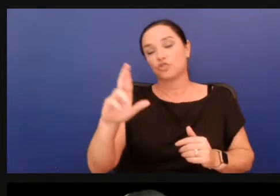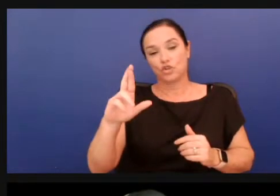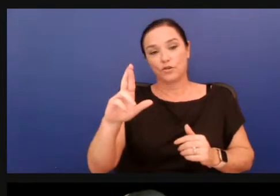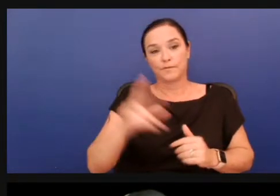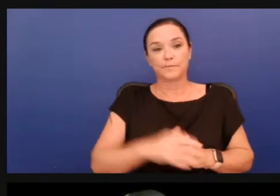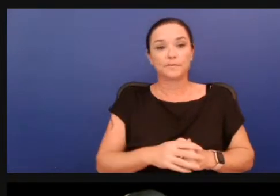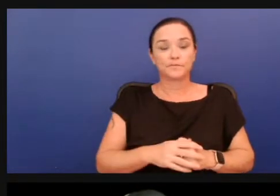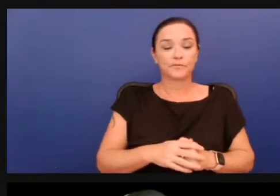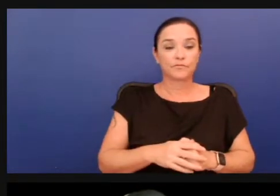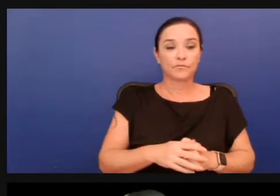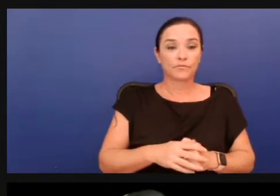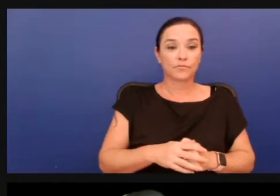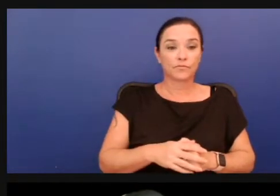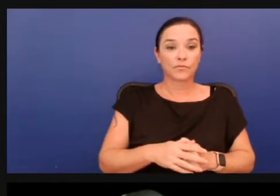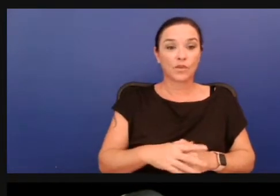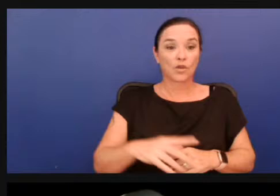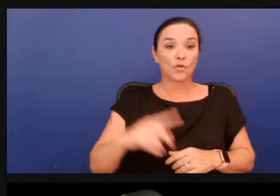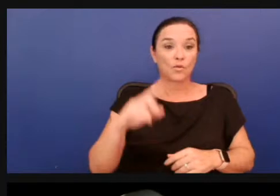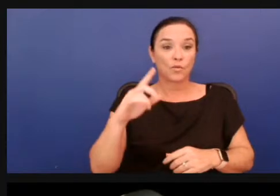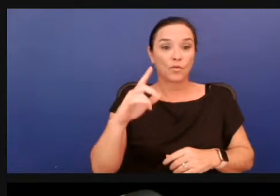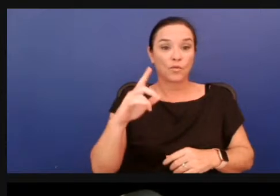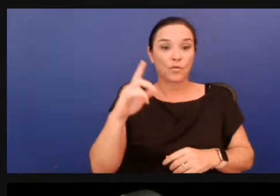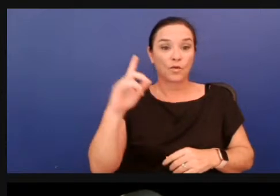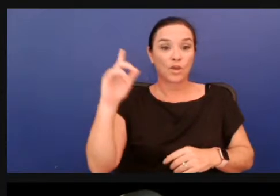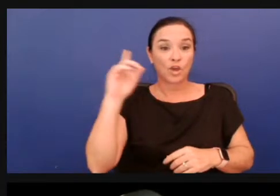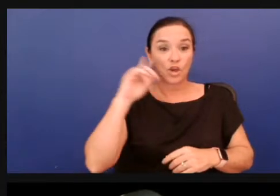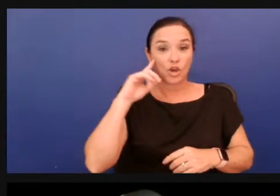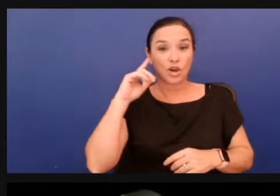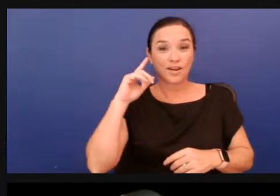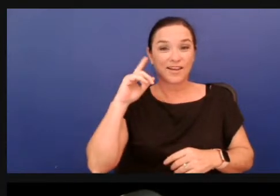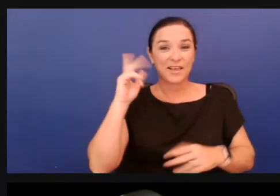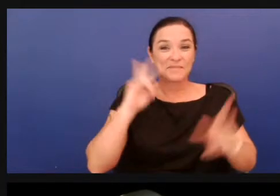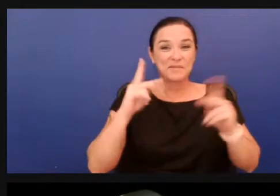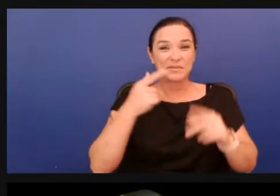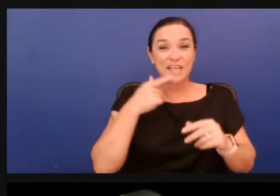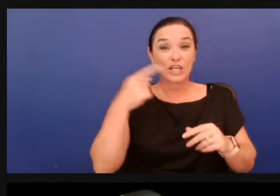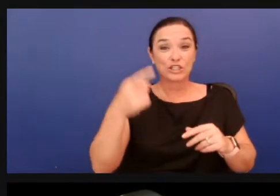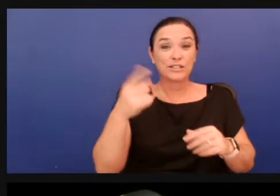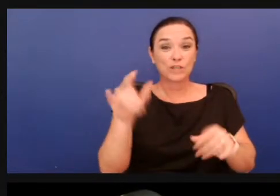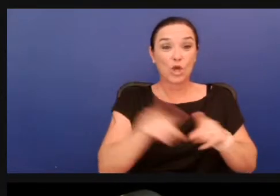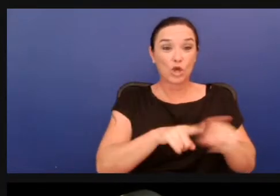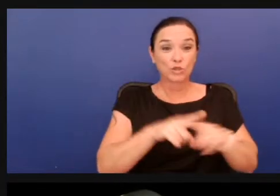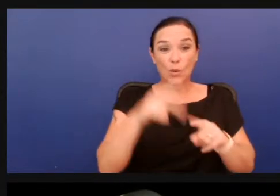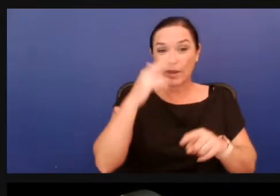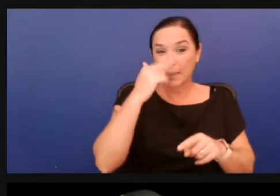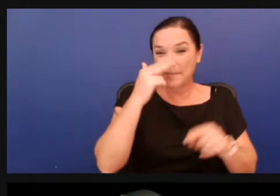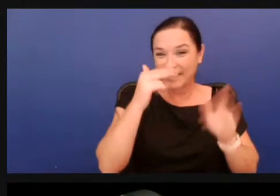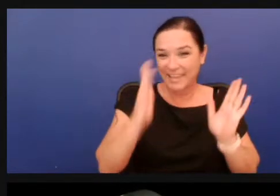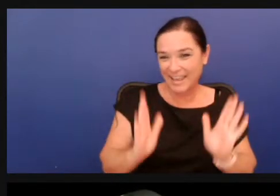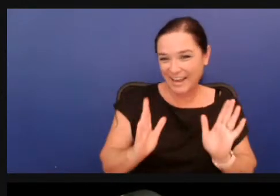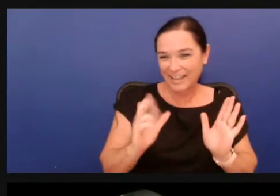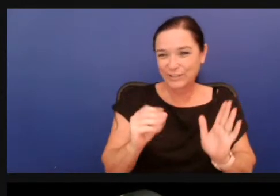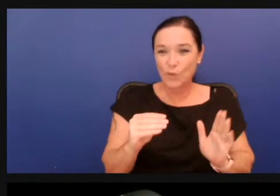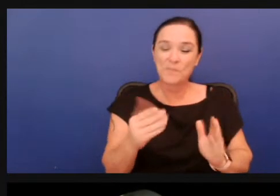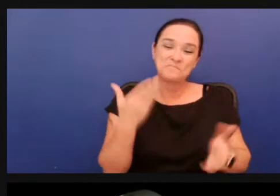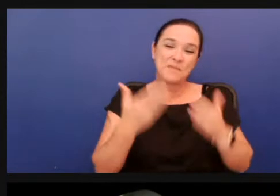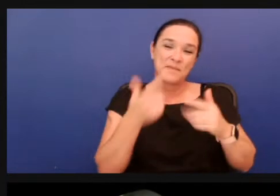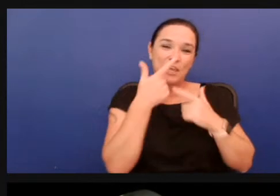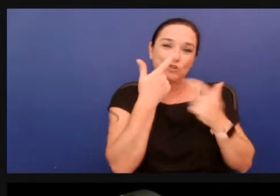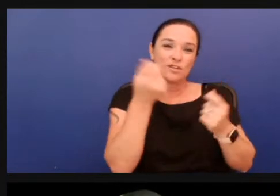the rangers on Tuesday say that she's also a comedian. She gives great programs, so that would be interesting to check out there as